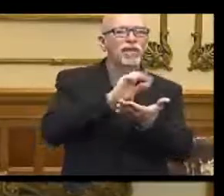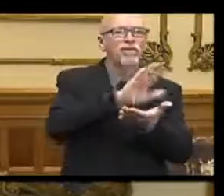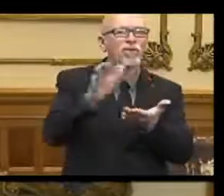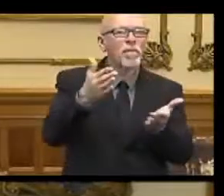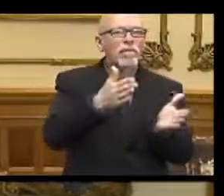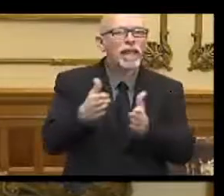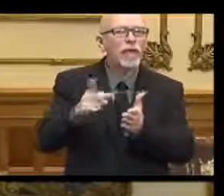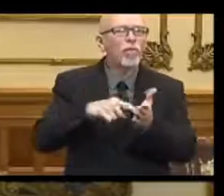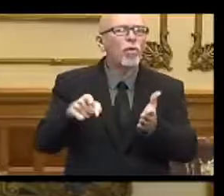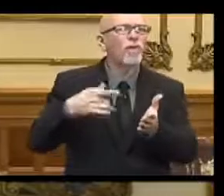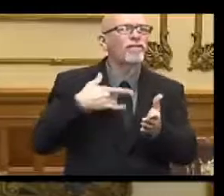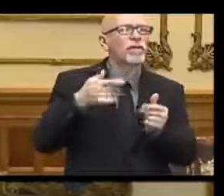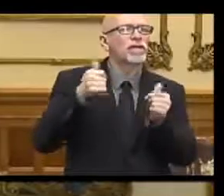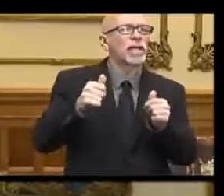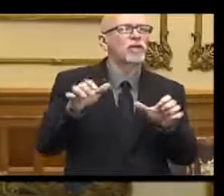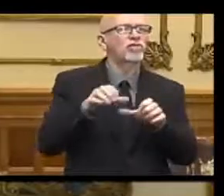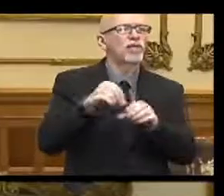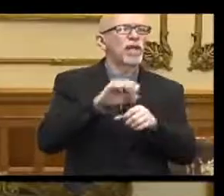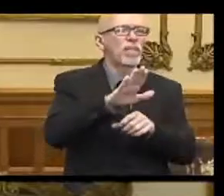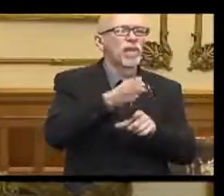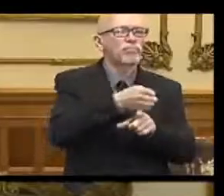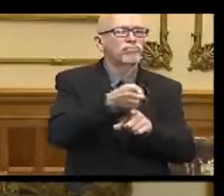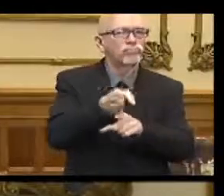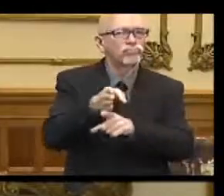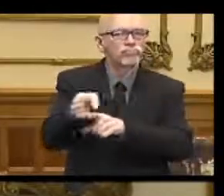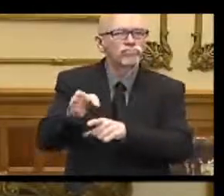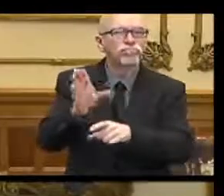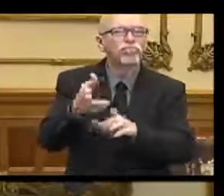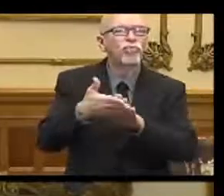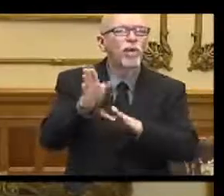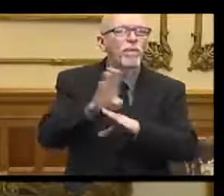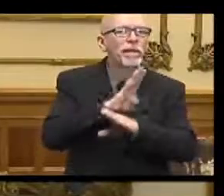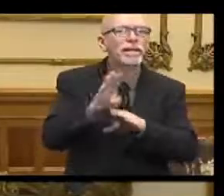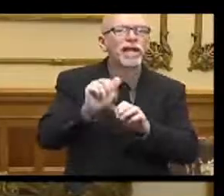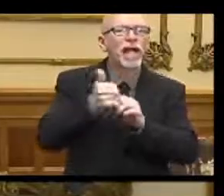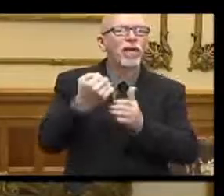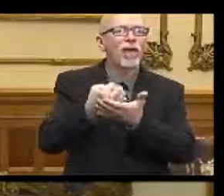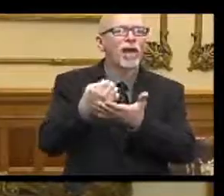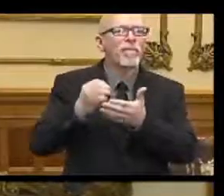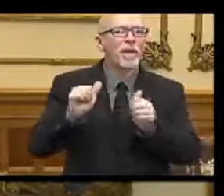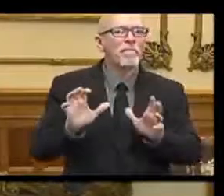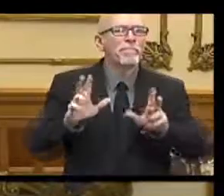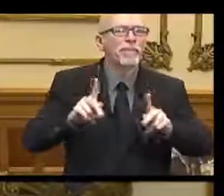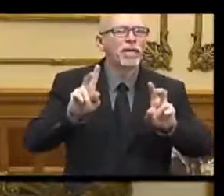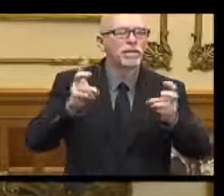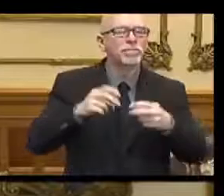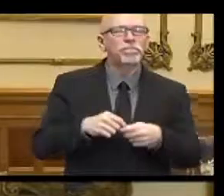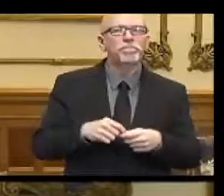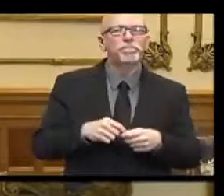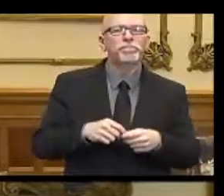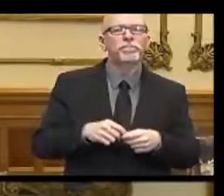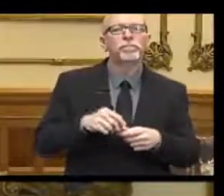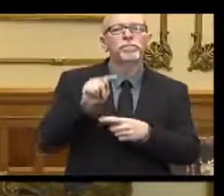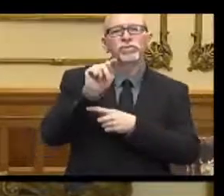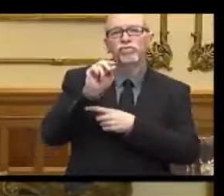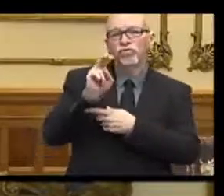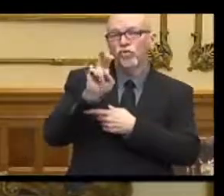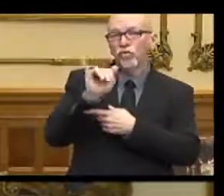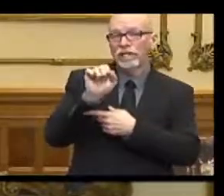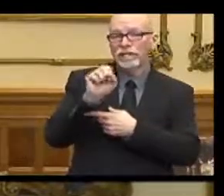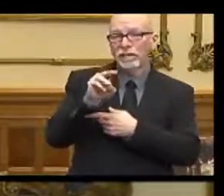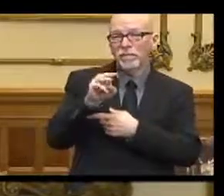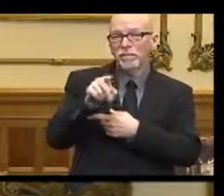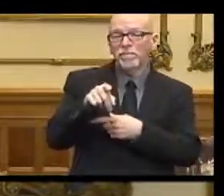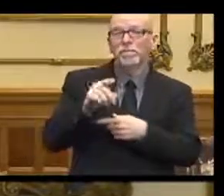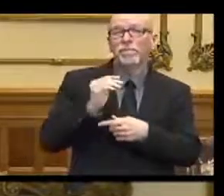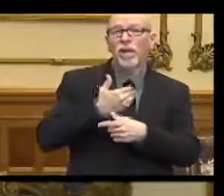of what they think they could do to kind of in their own area or own business get their economy going again. As far as tourism, I know for our